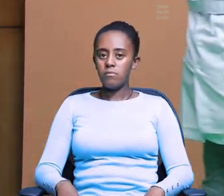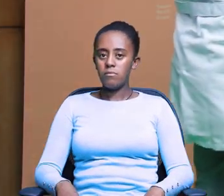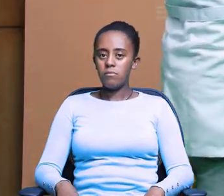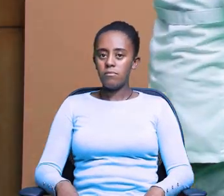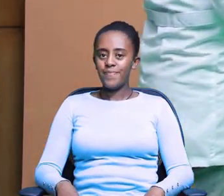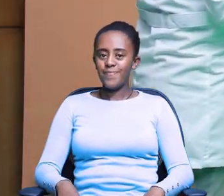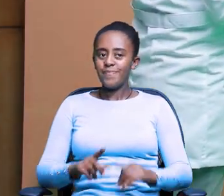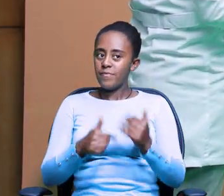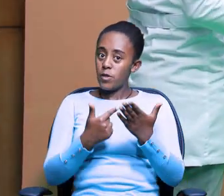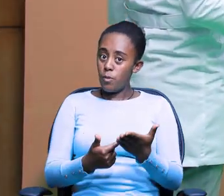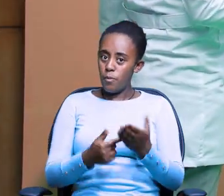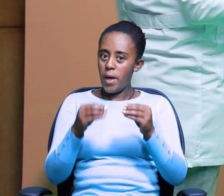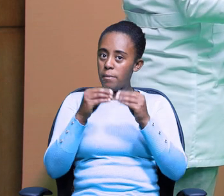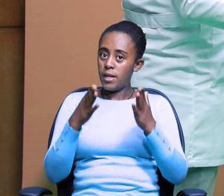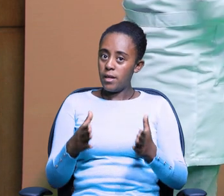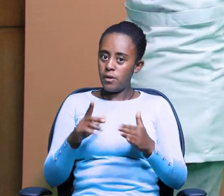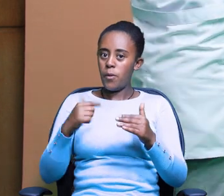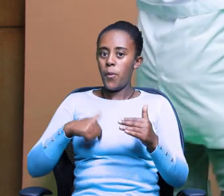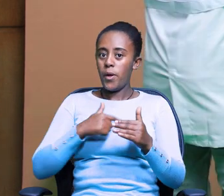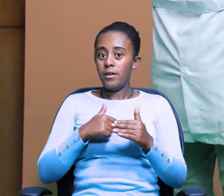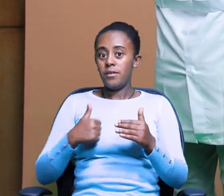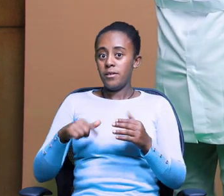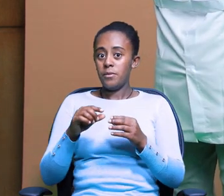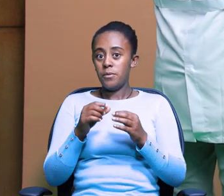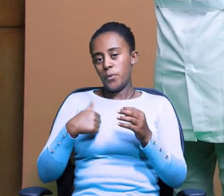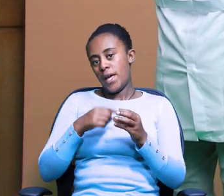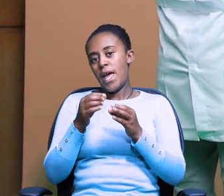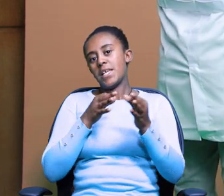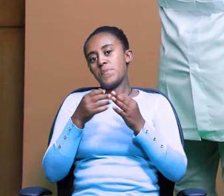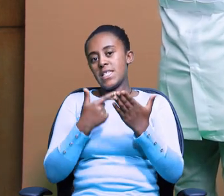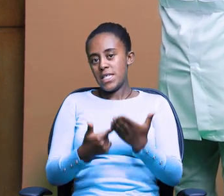So mathematically, when we express this mathematically,